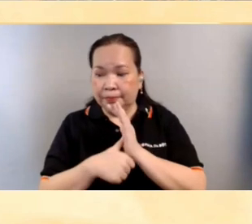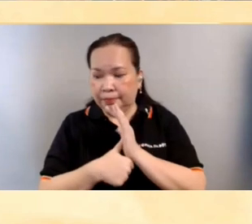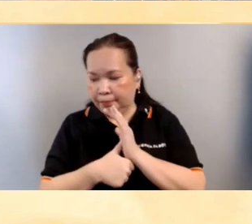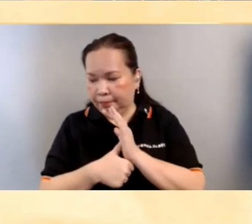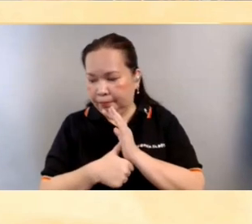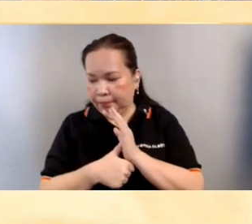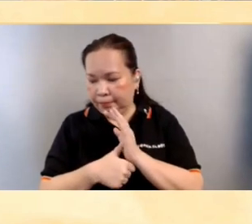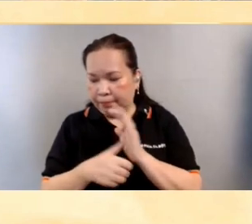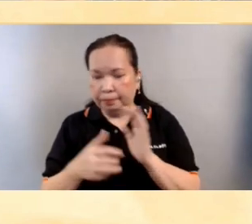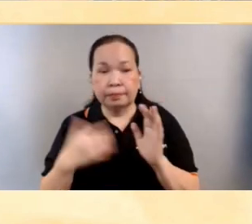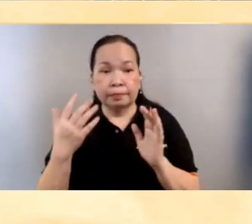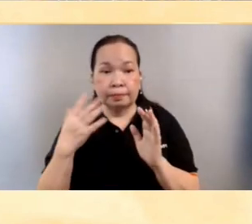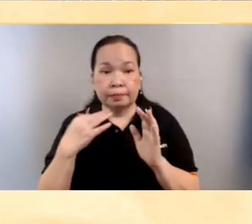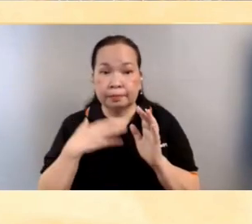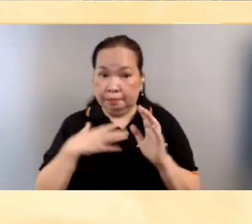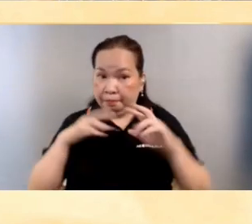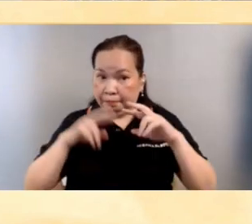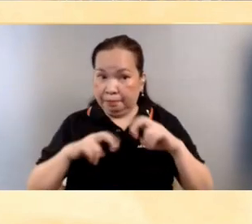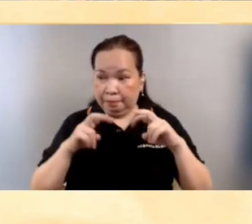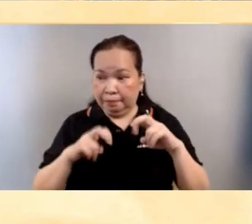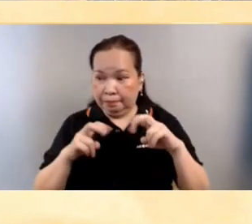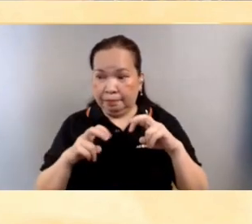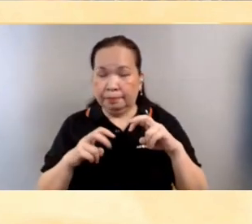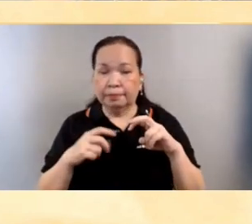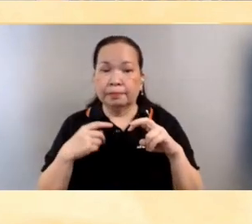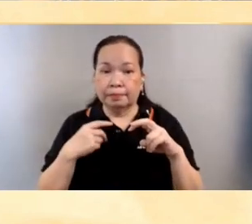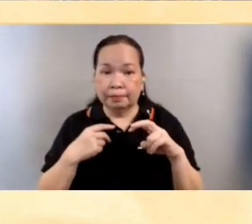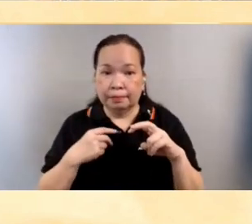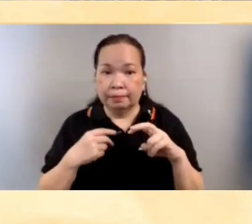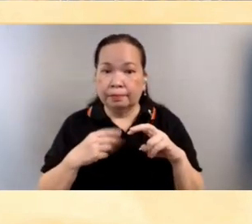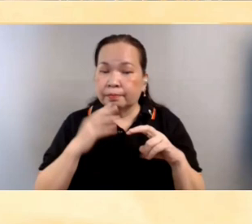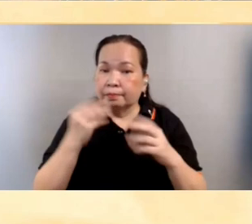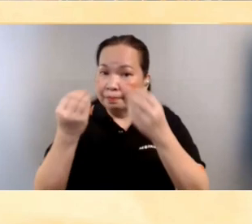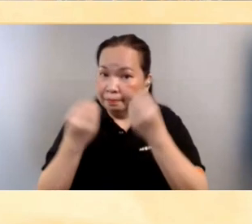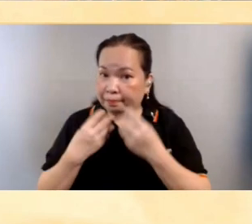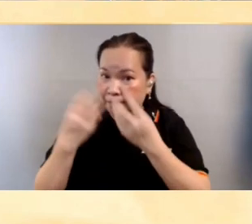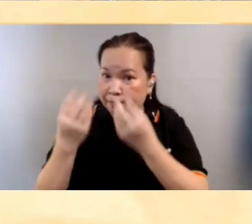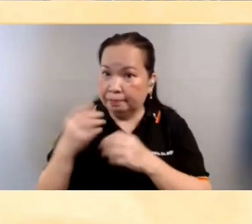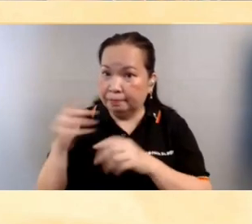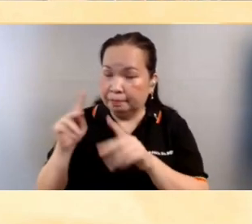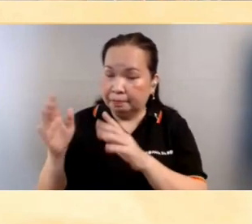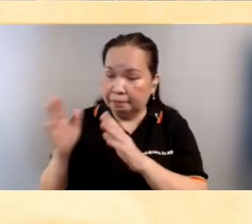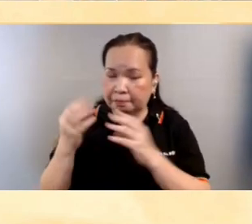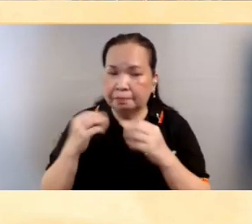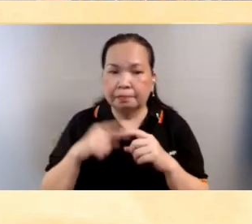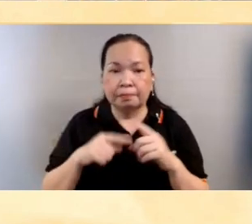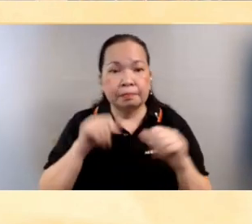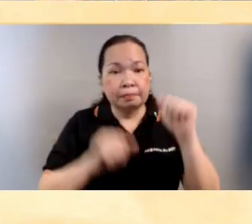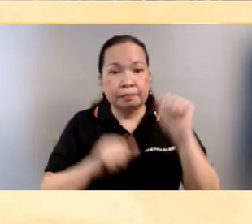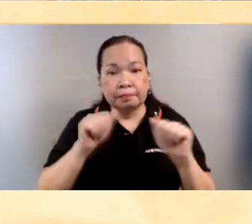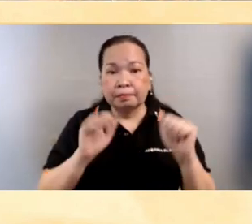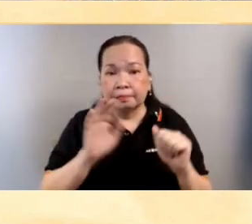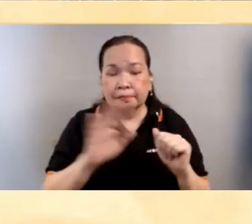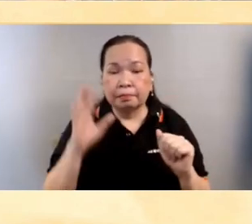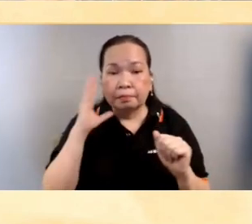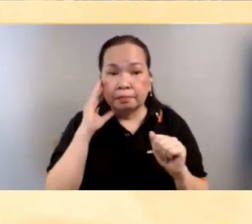from our research, our key informants have reported that assessment of the experiences